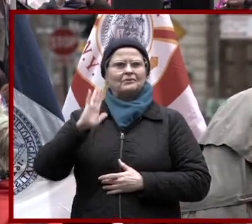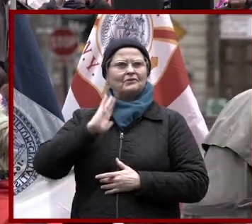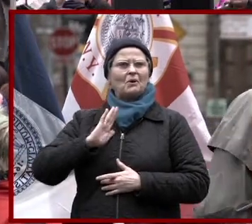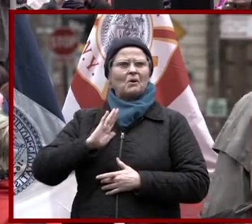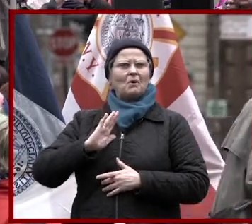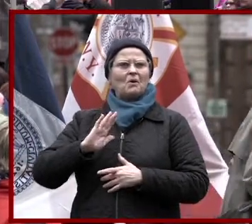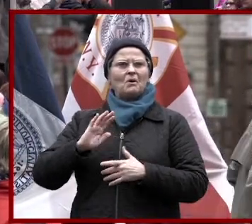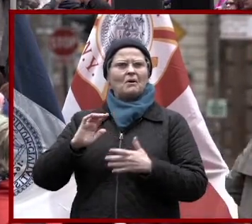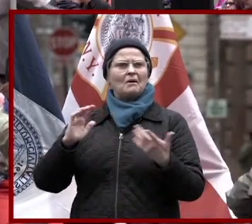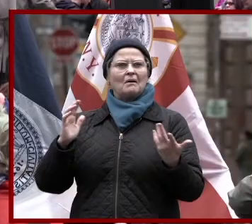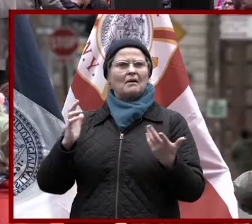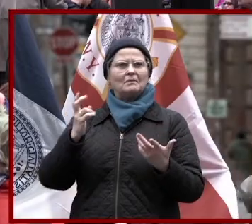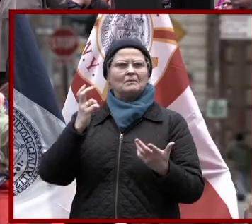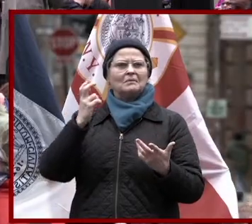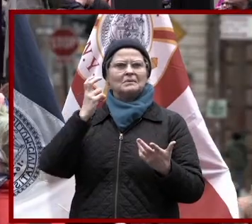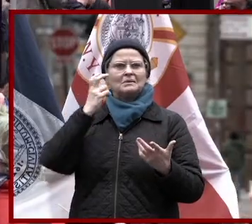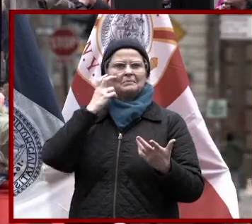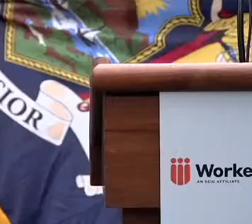was